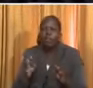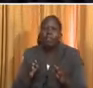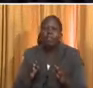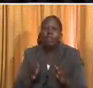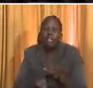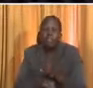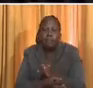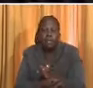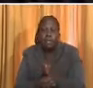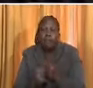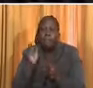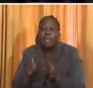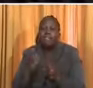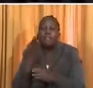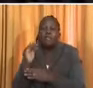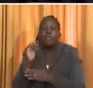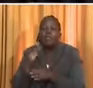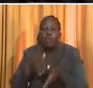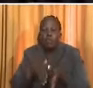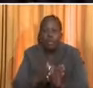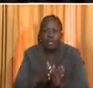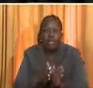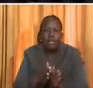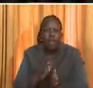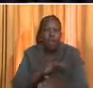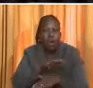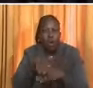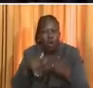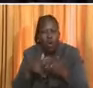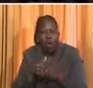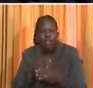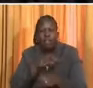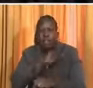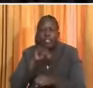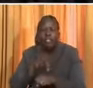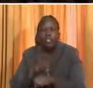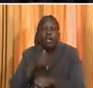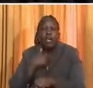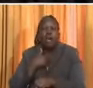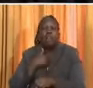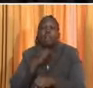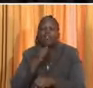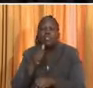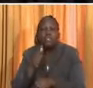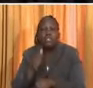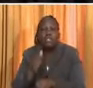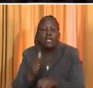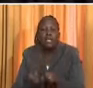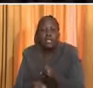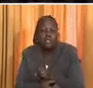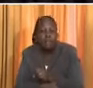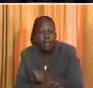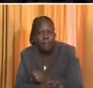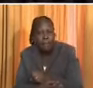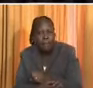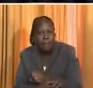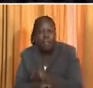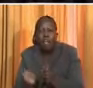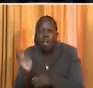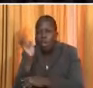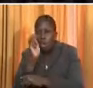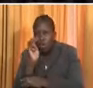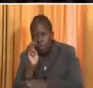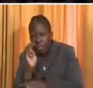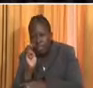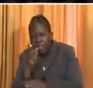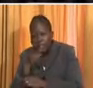be violated. The nature of violation has not been demonstrated. Looking at the